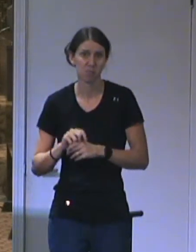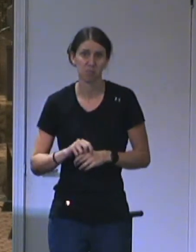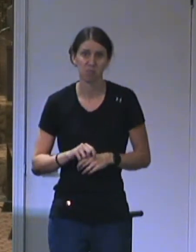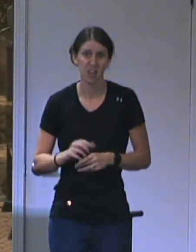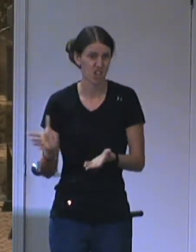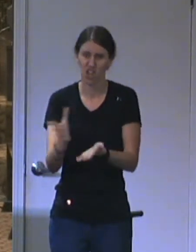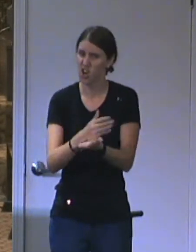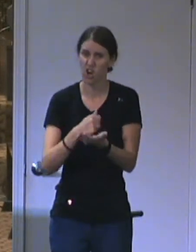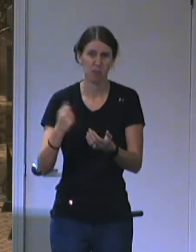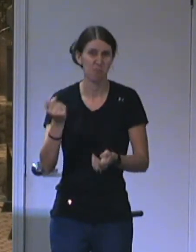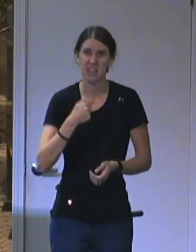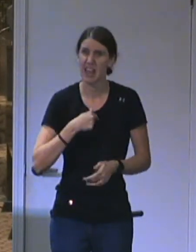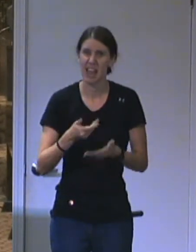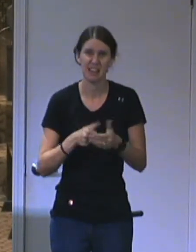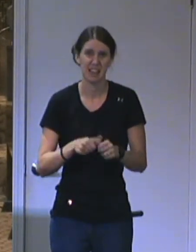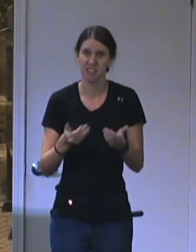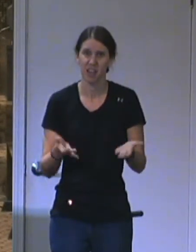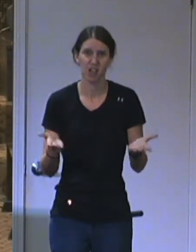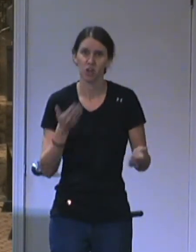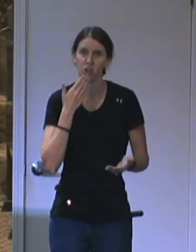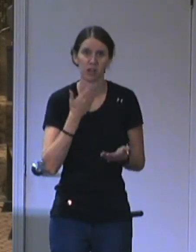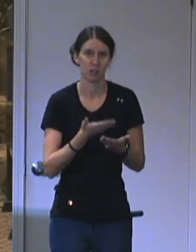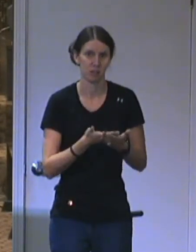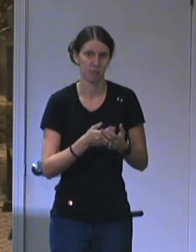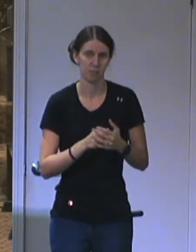At best,